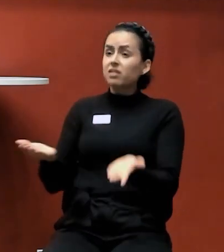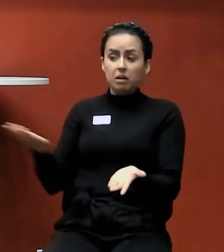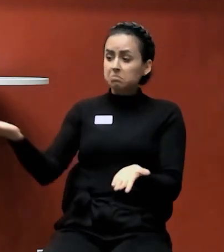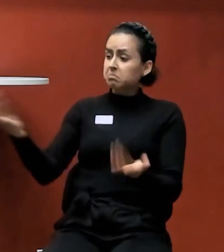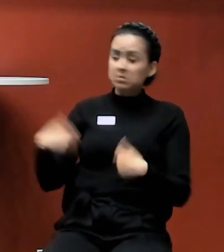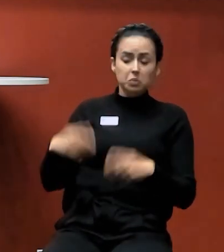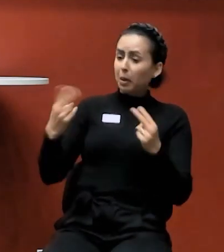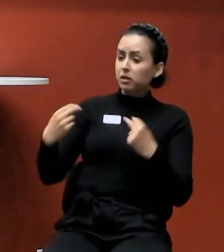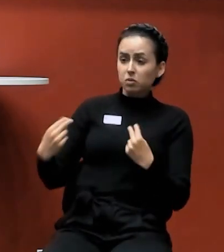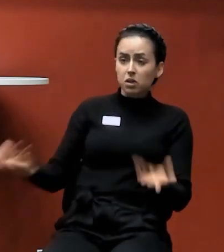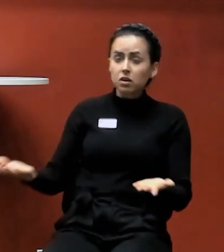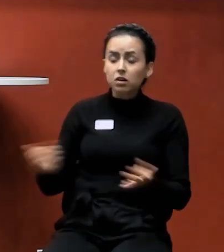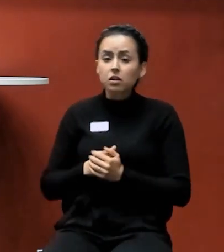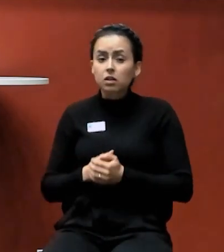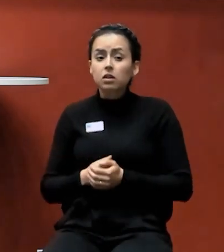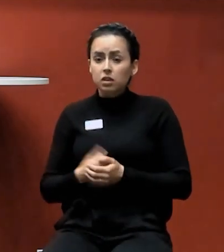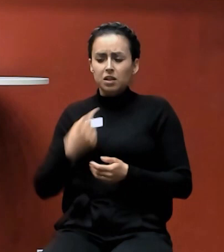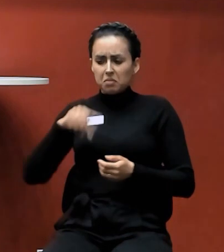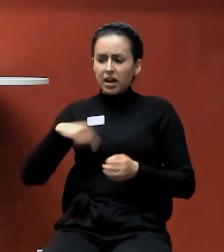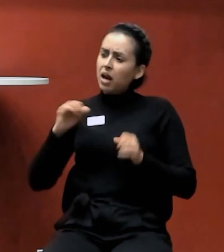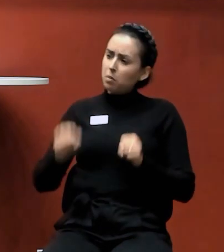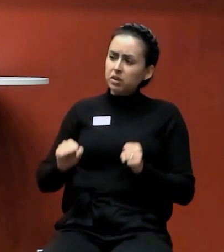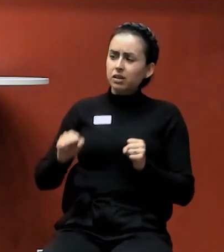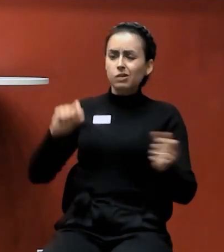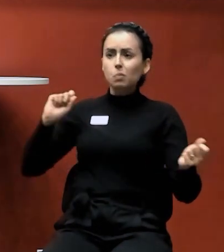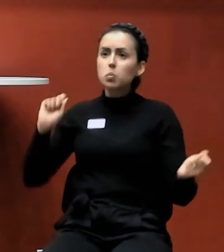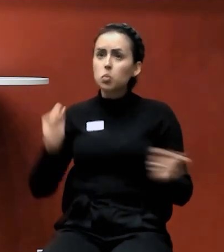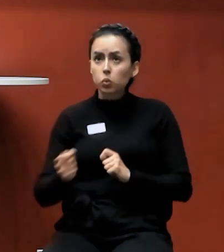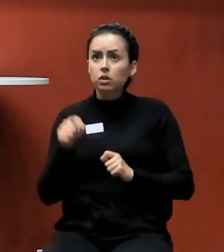have to make a shift on who's making decision regarding